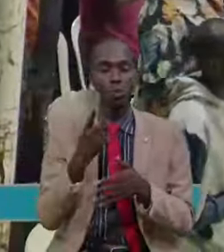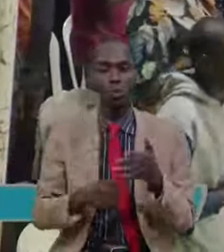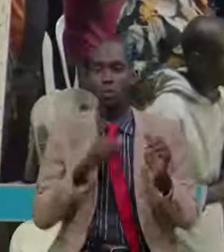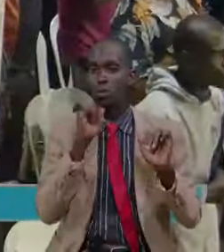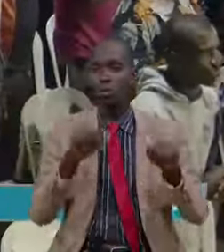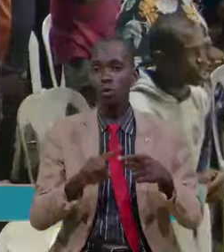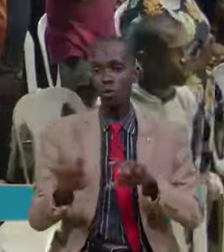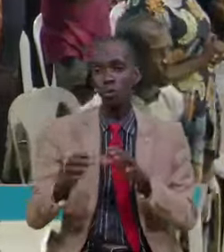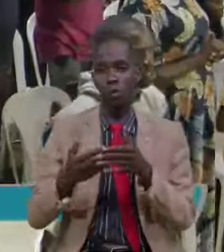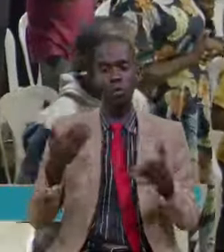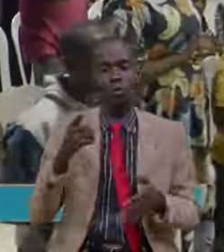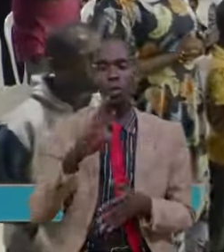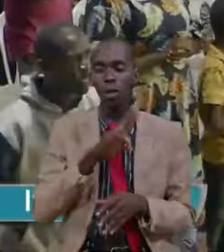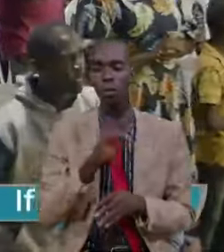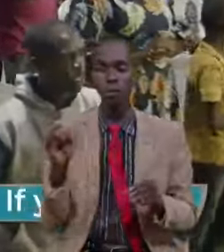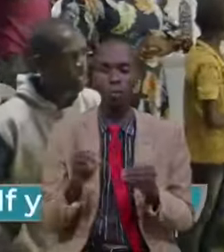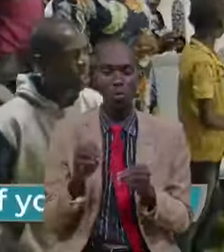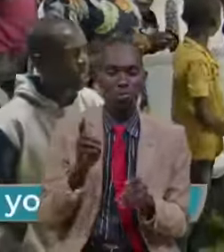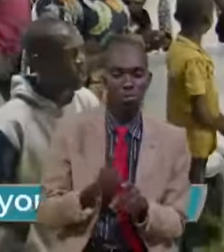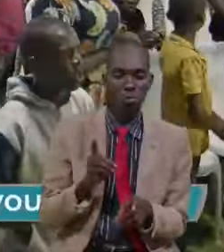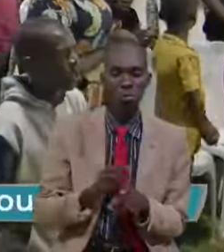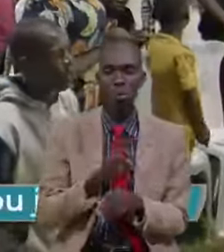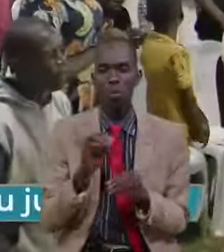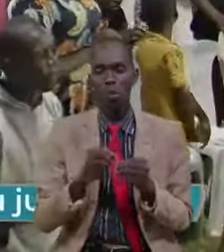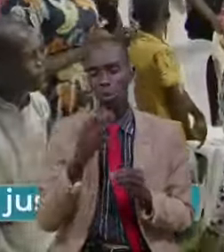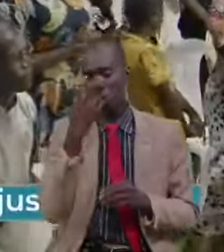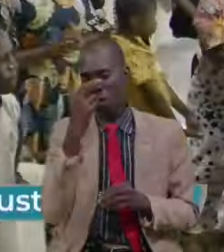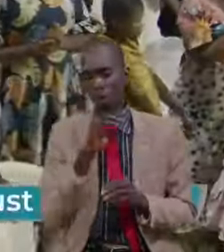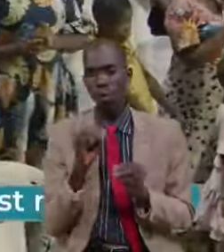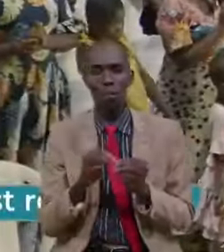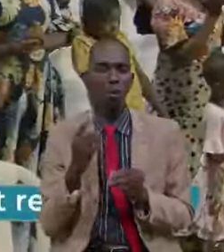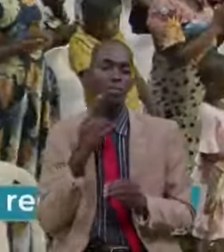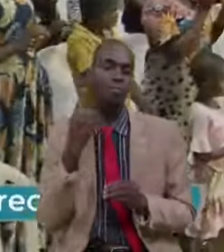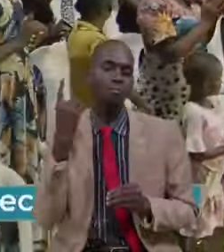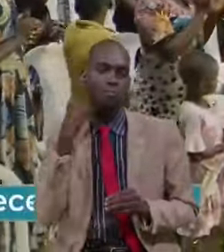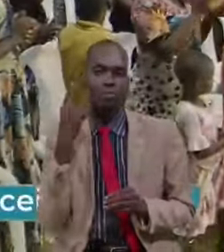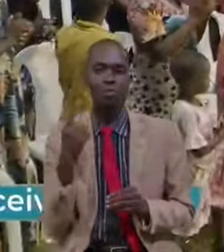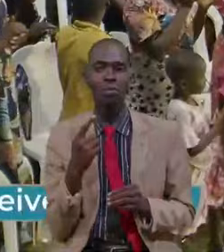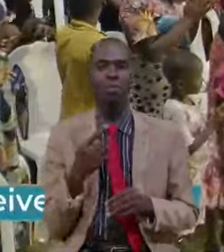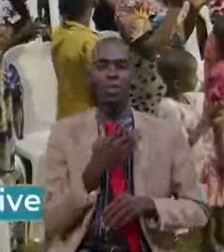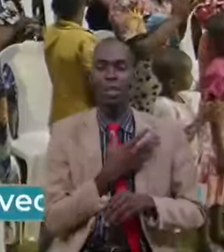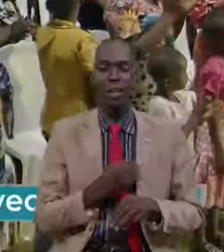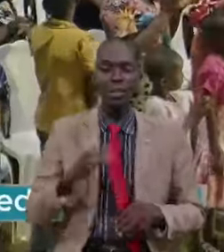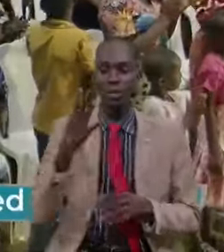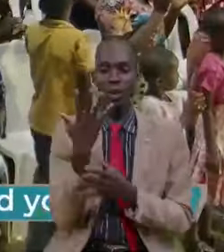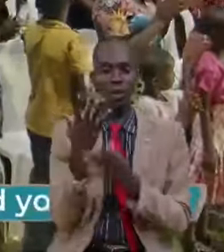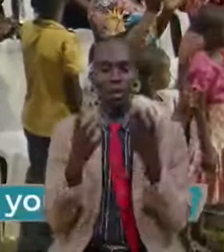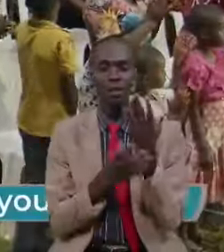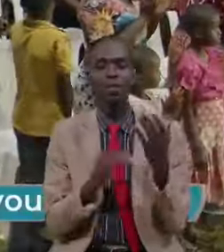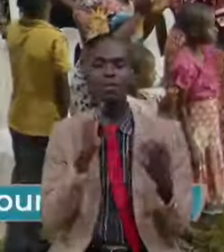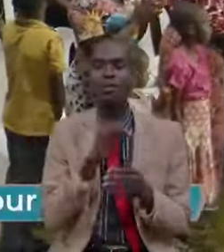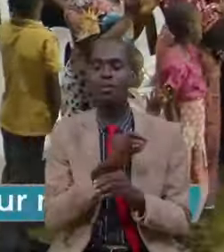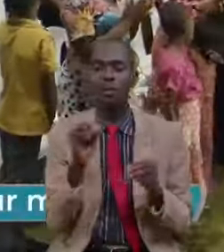are no more paralyzed. You are no more blind. You are no more deaf. You are no more dumb. And your hand is no more